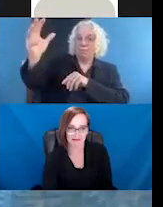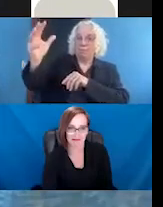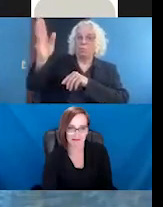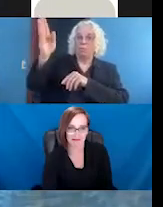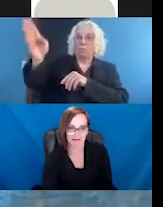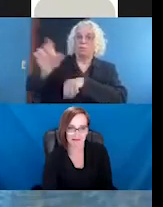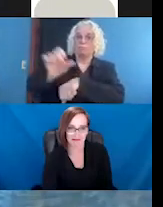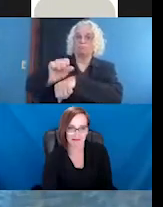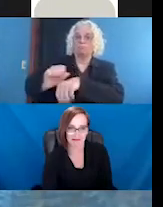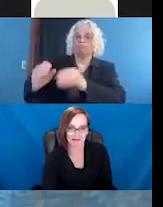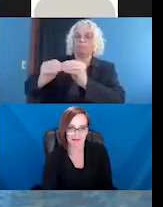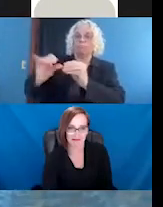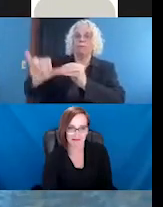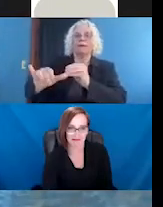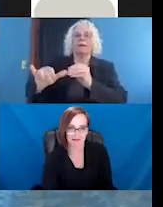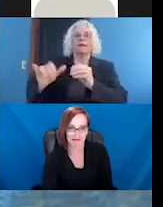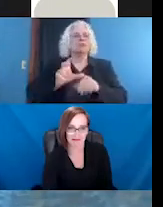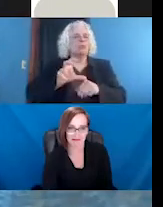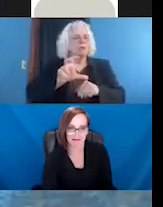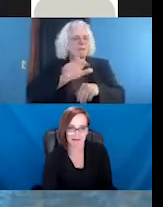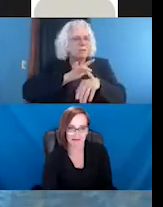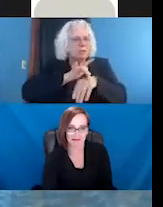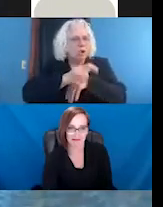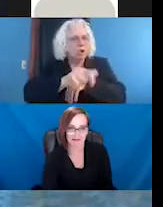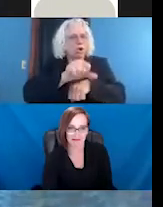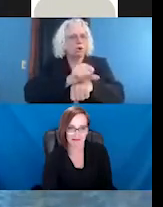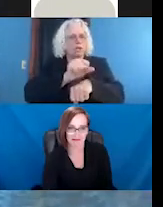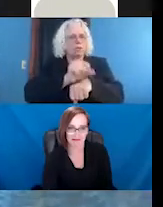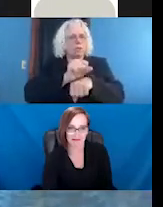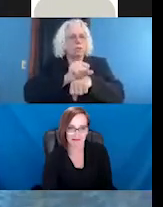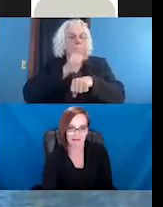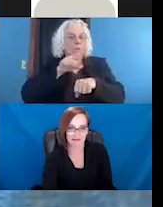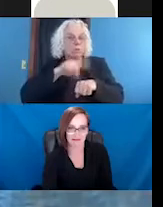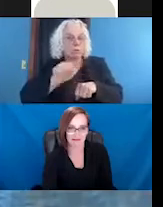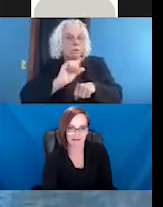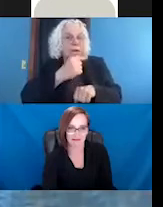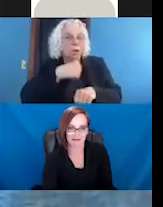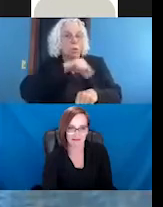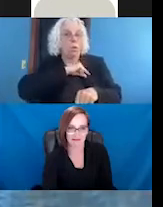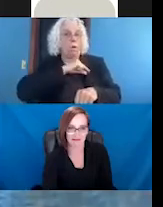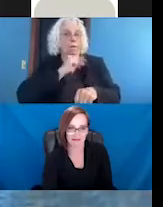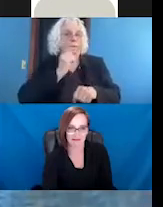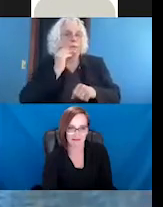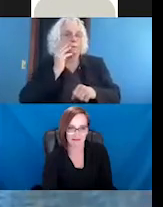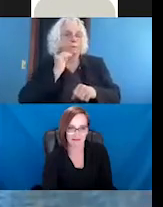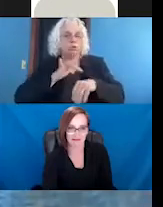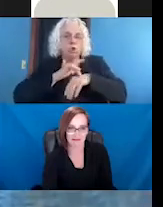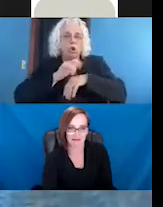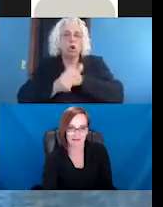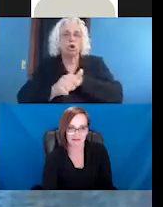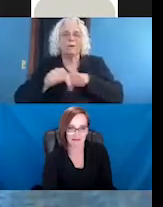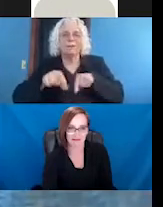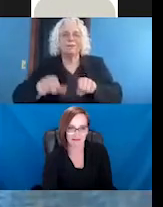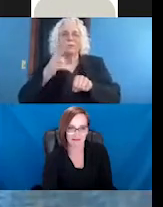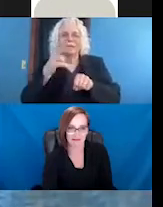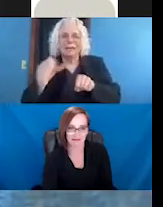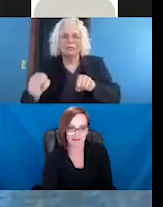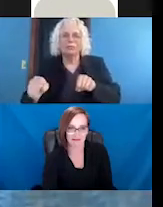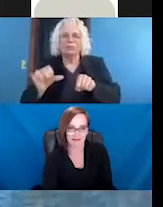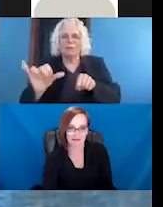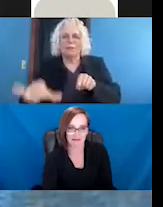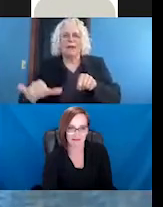employment opportunities for young people and ensure they have a high quality experience that's supported through